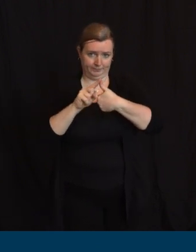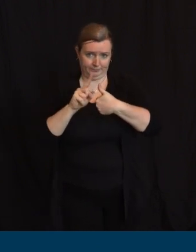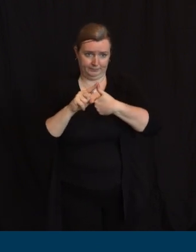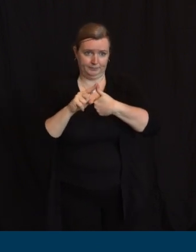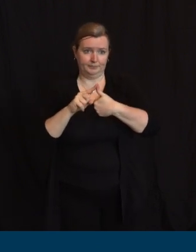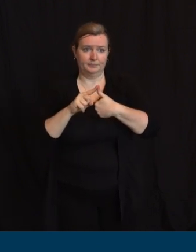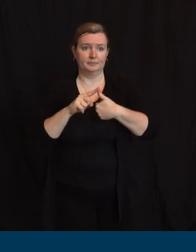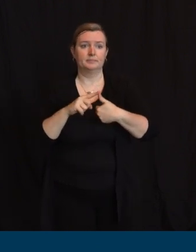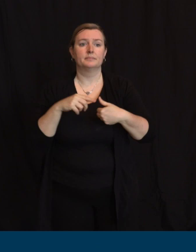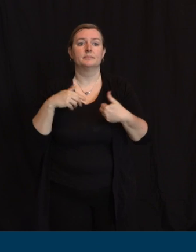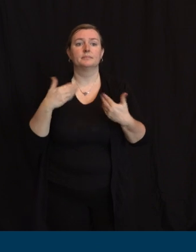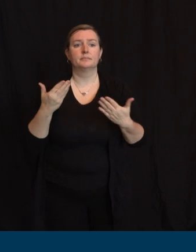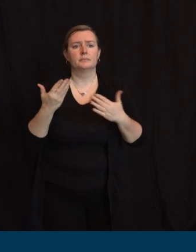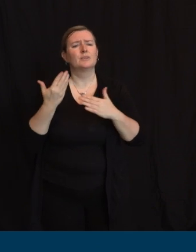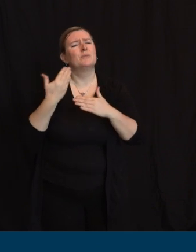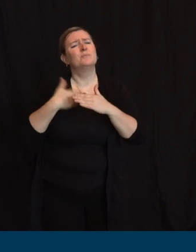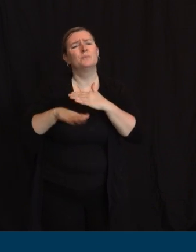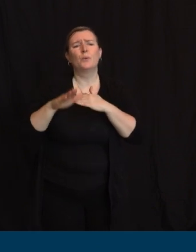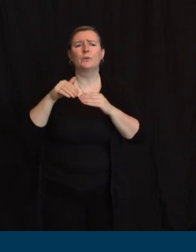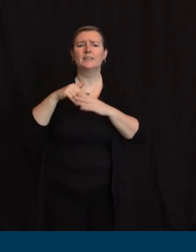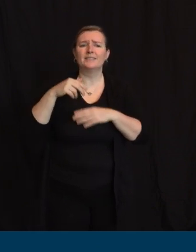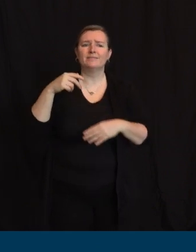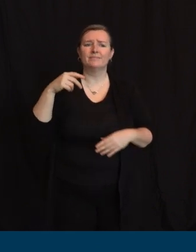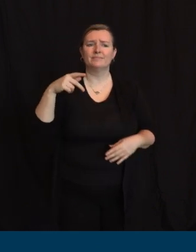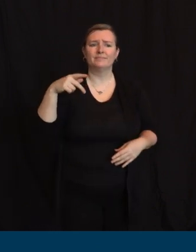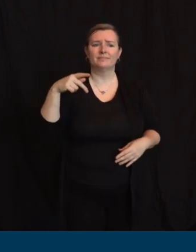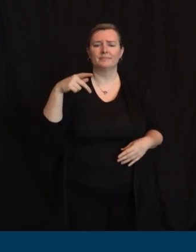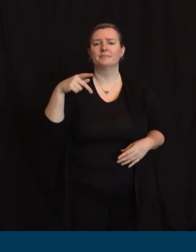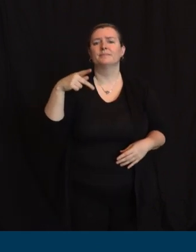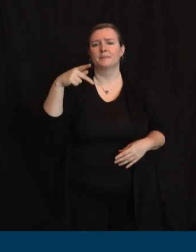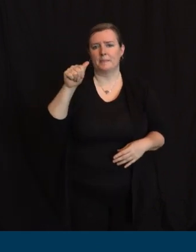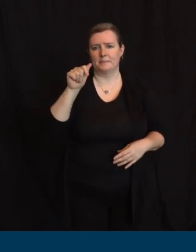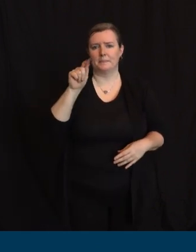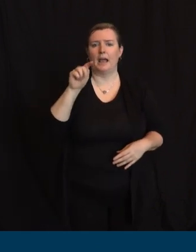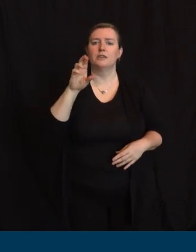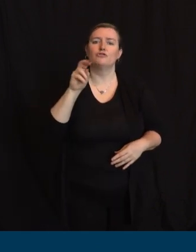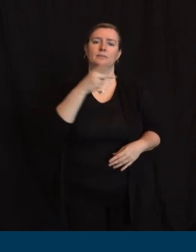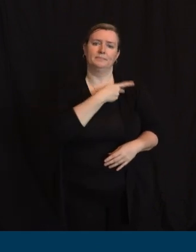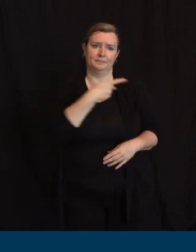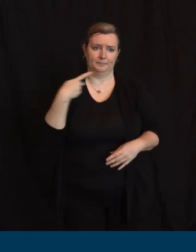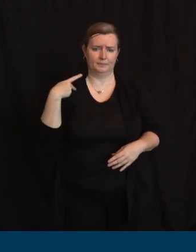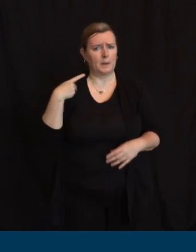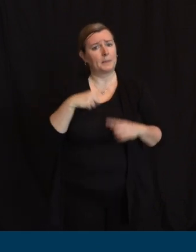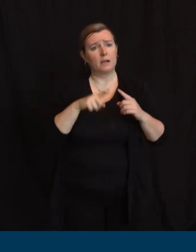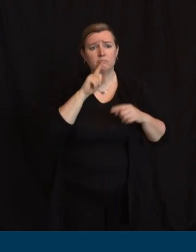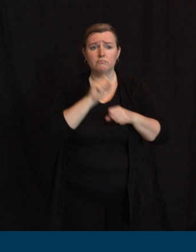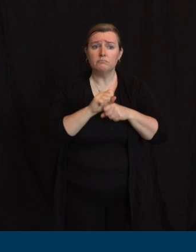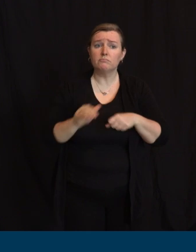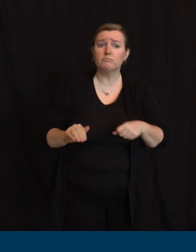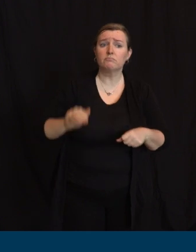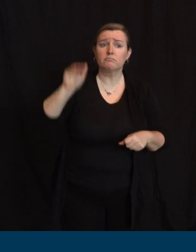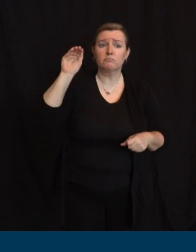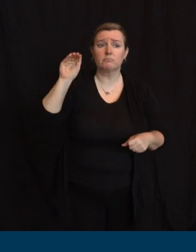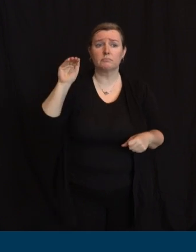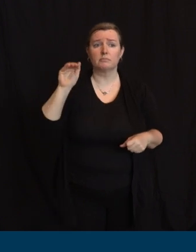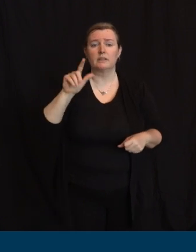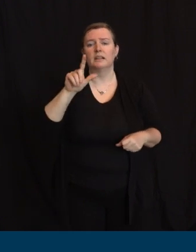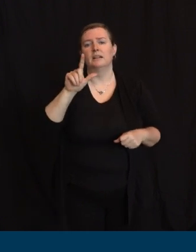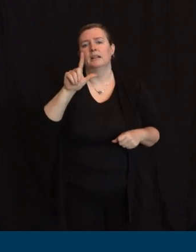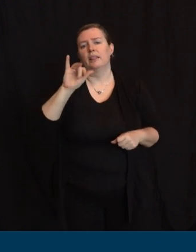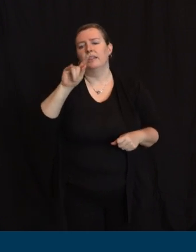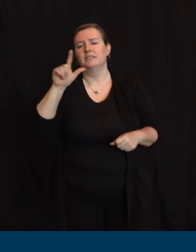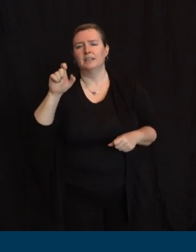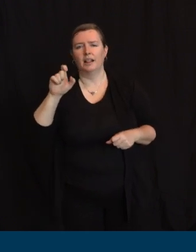Born in Patterson, but for the entirety of his life, he called nearby Little Falls home. And he devoted much of that life to his